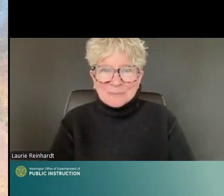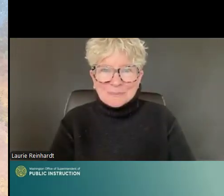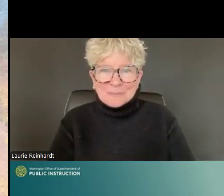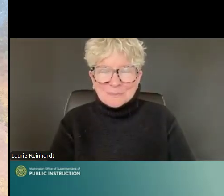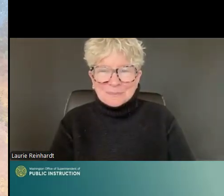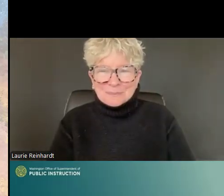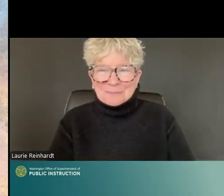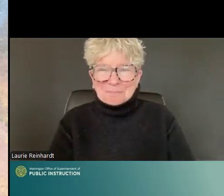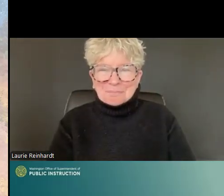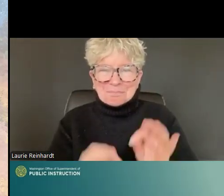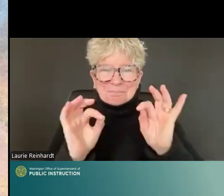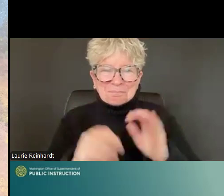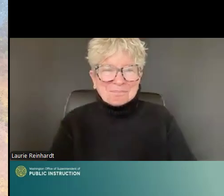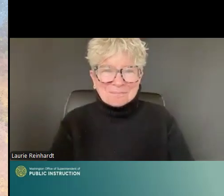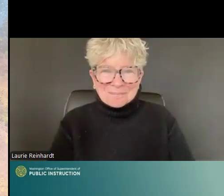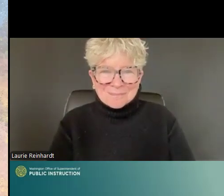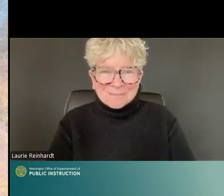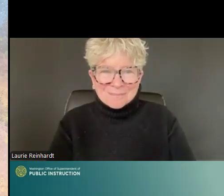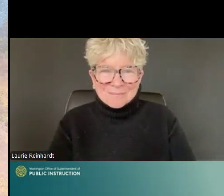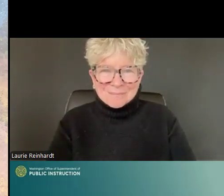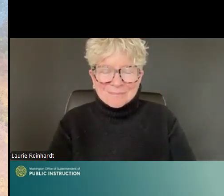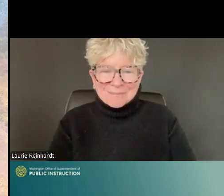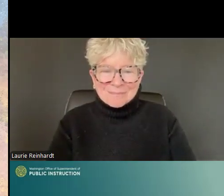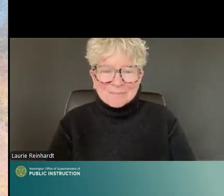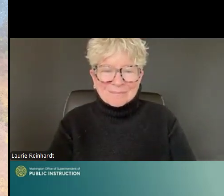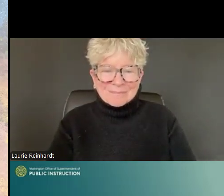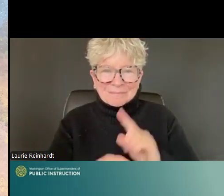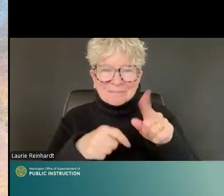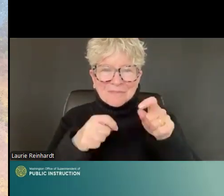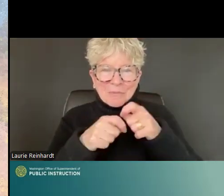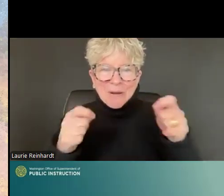All right, I'm going to go ahead and wrap up.